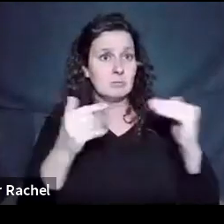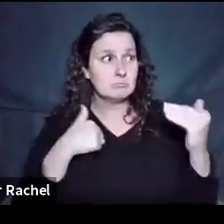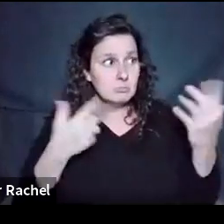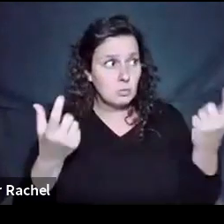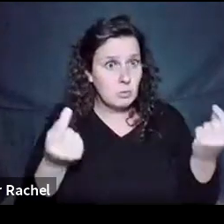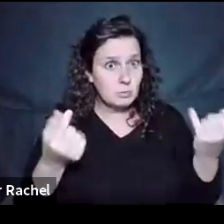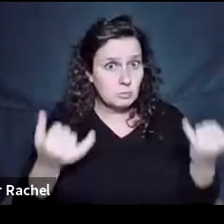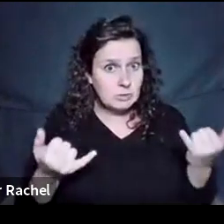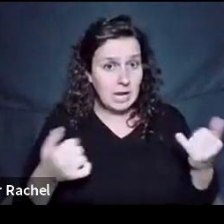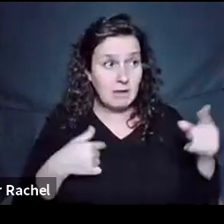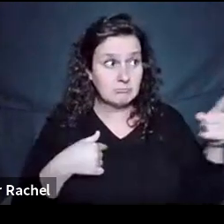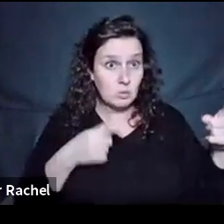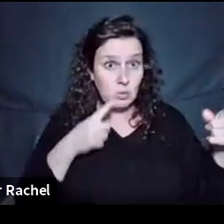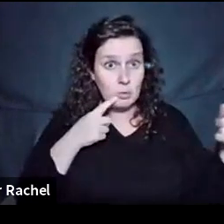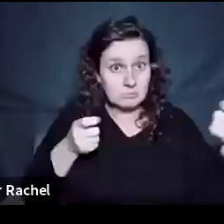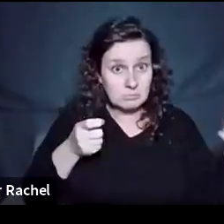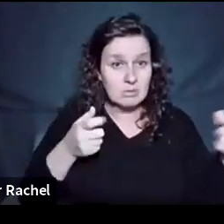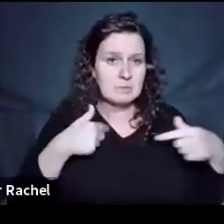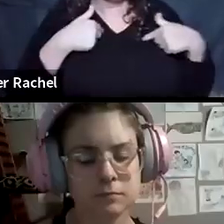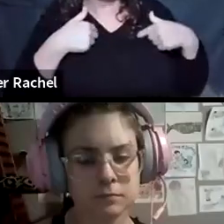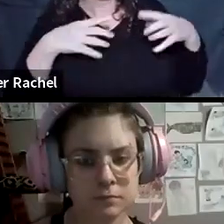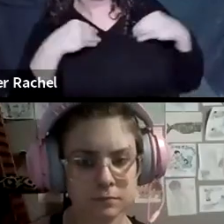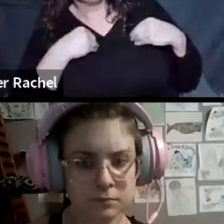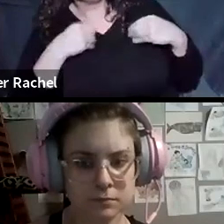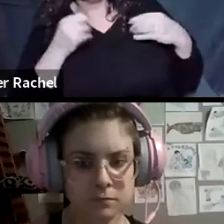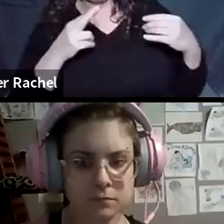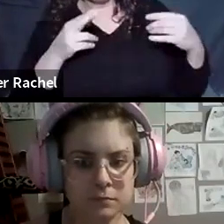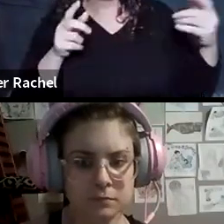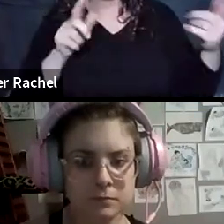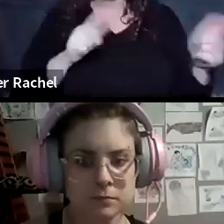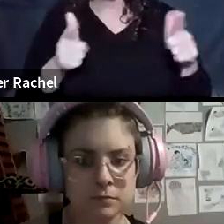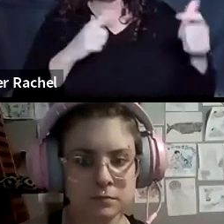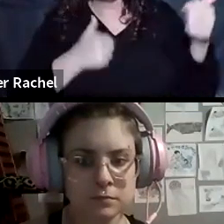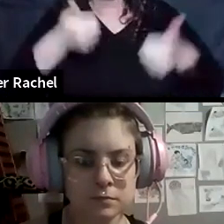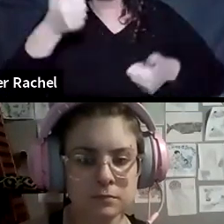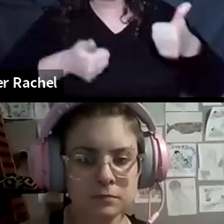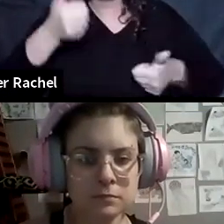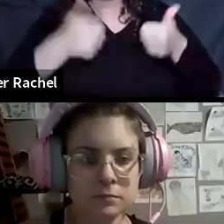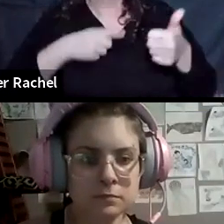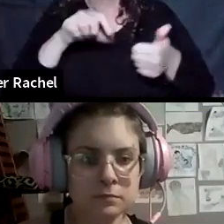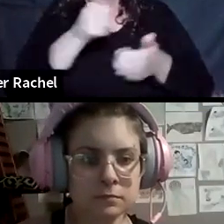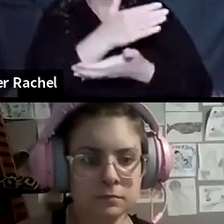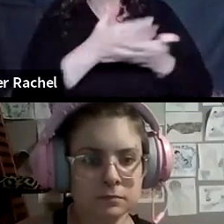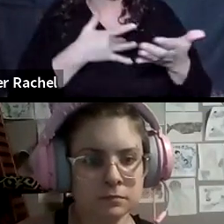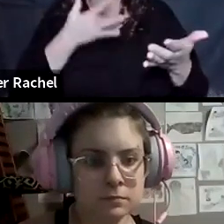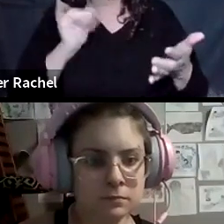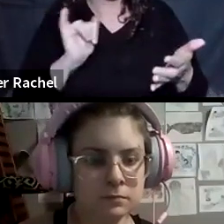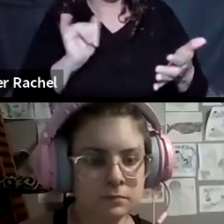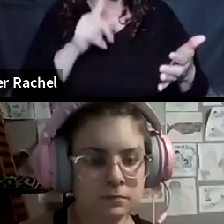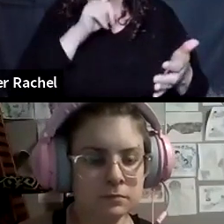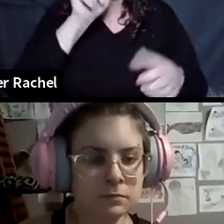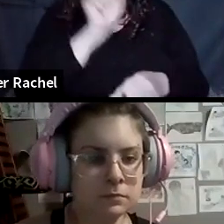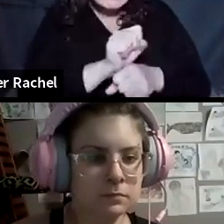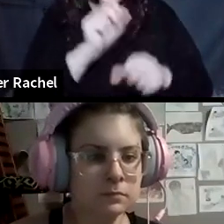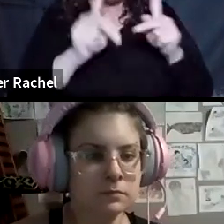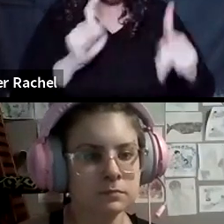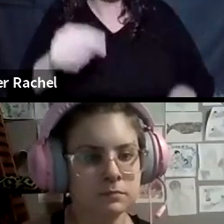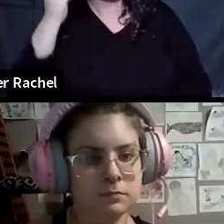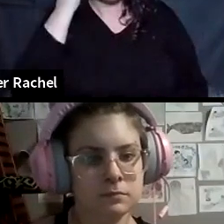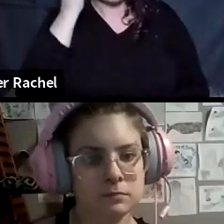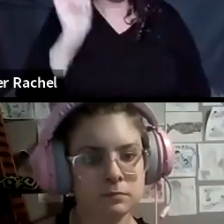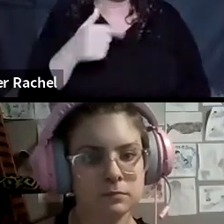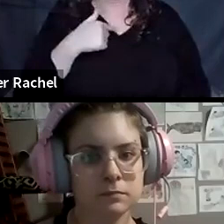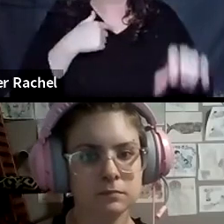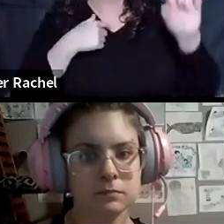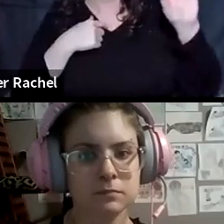participate and who's doing what. So that's another piece that I feel like needs to really be, people need to be aware of, because there's